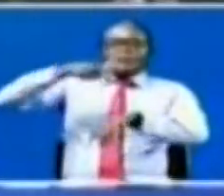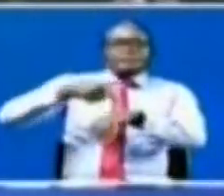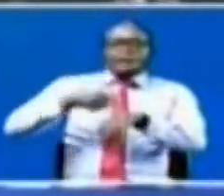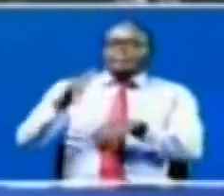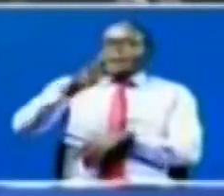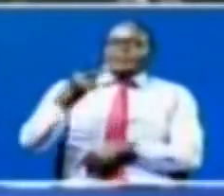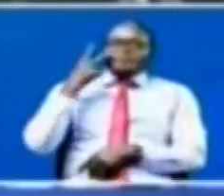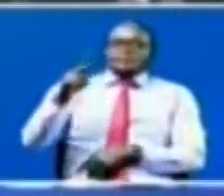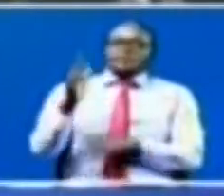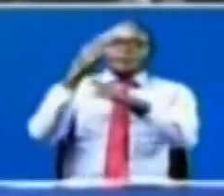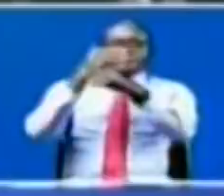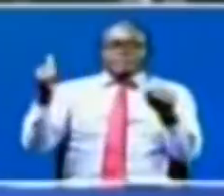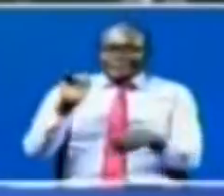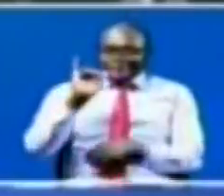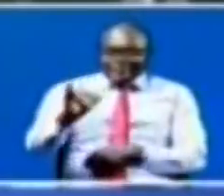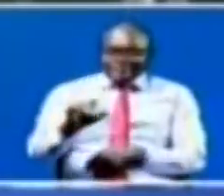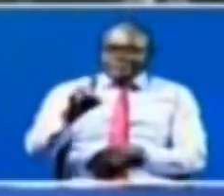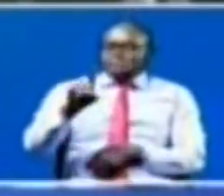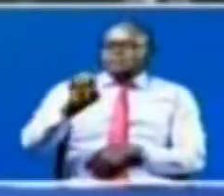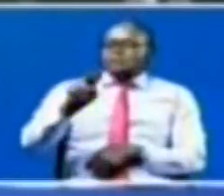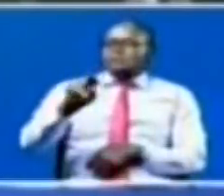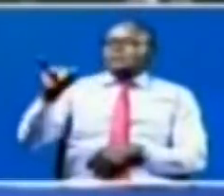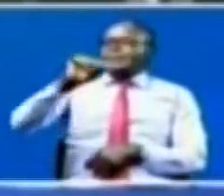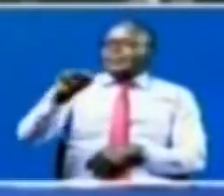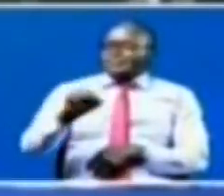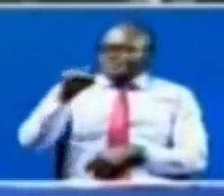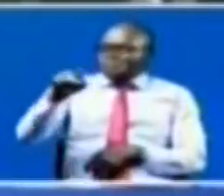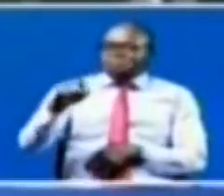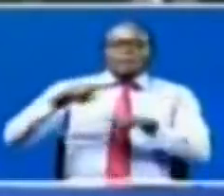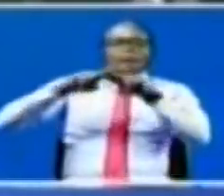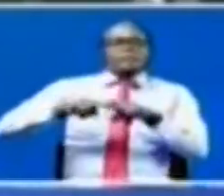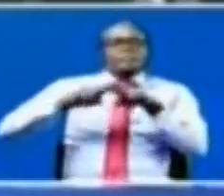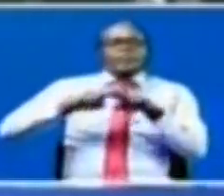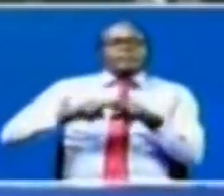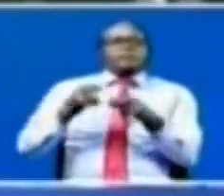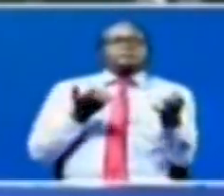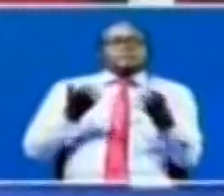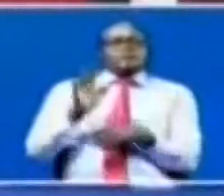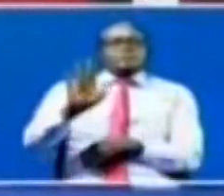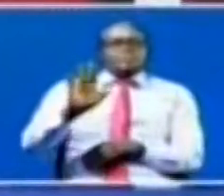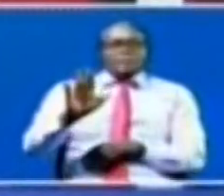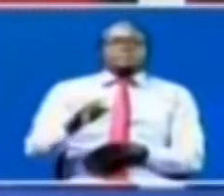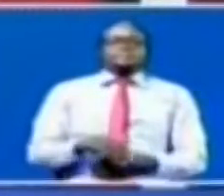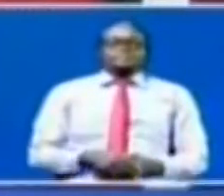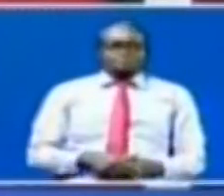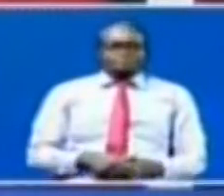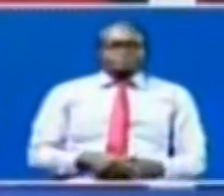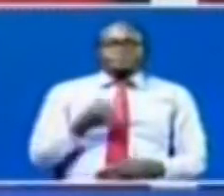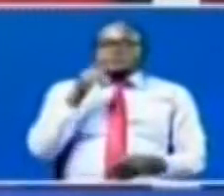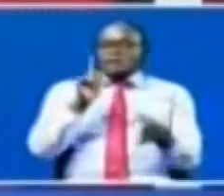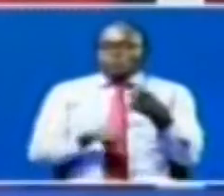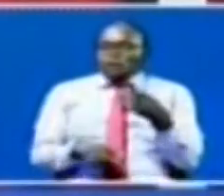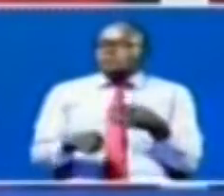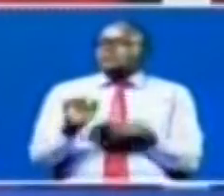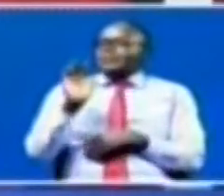That is Dennis Wachira, who says his life depends on his chewing gum hawking business. He says he has